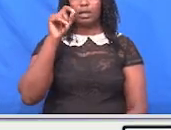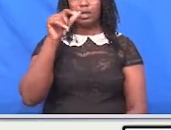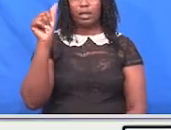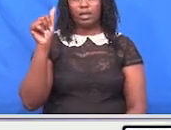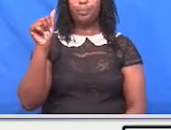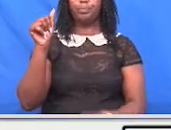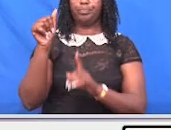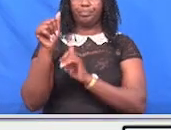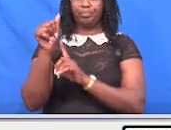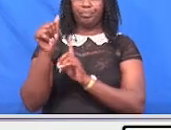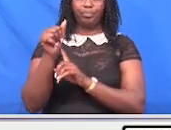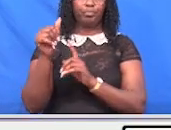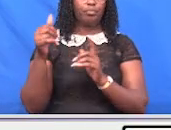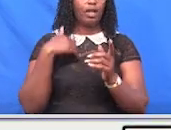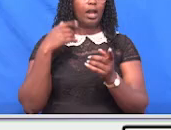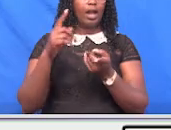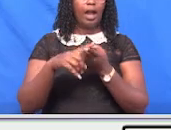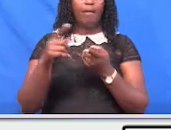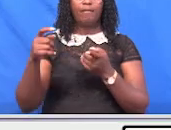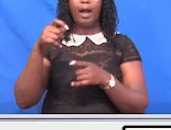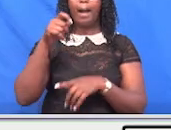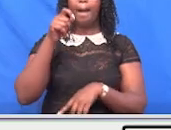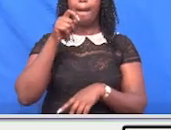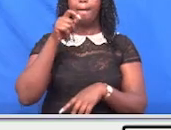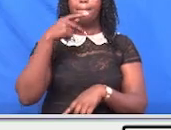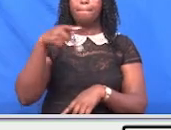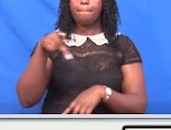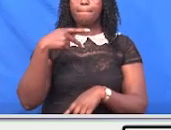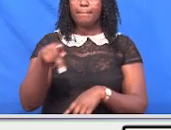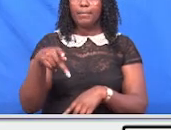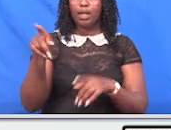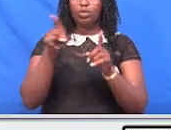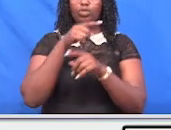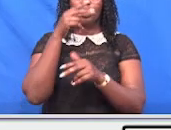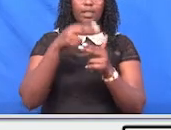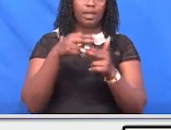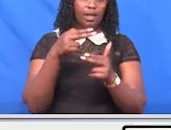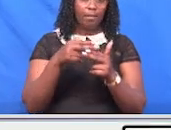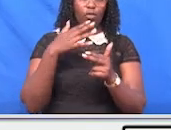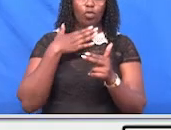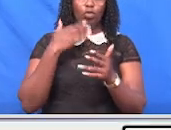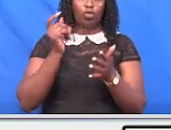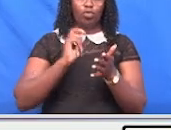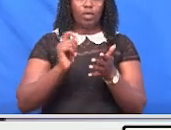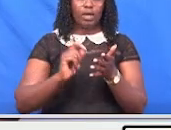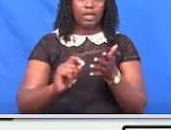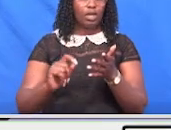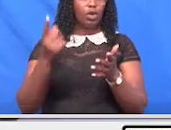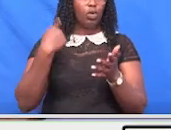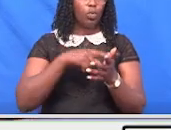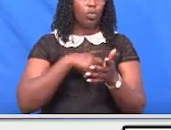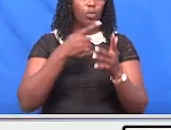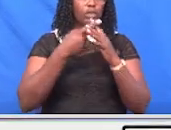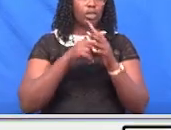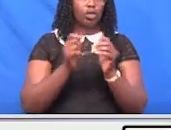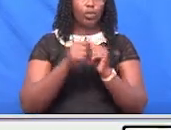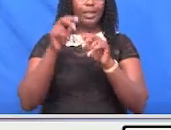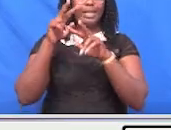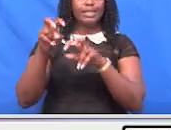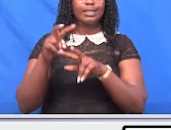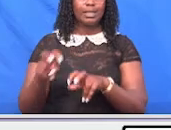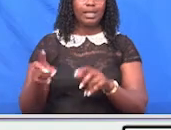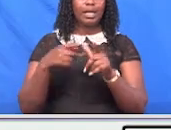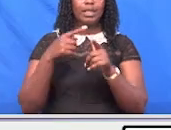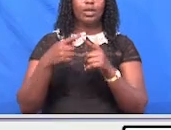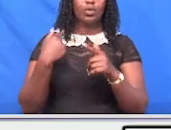a drawing of a pencil, probably, and the name Nyaringita. So we start with the search, and we'll ask the